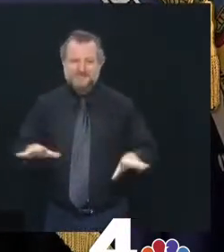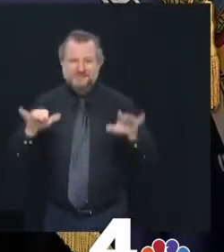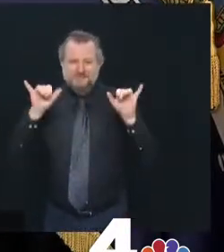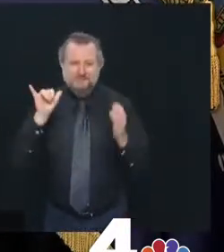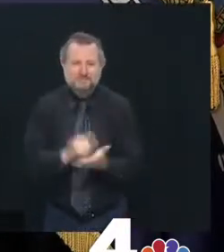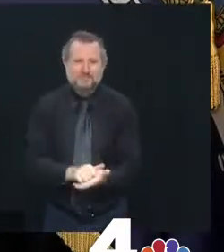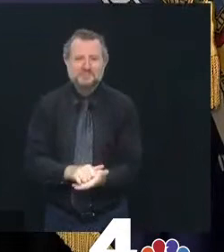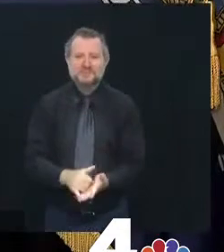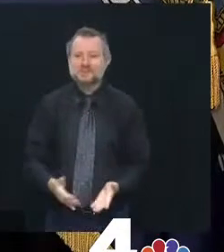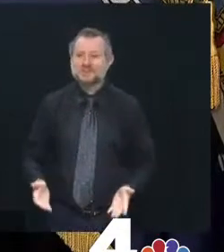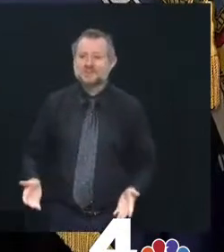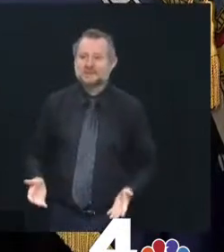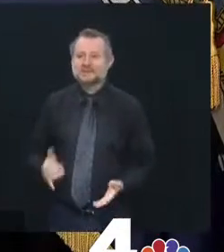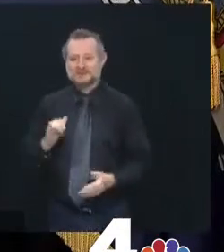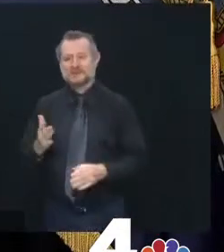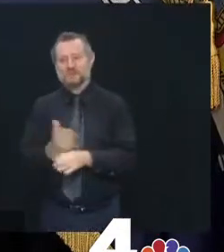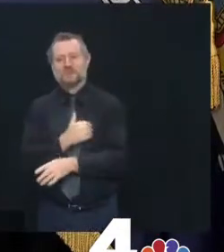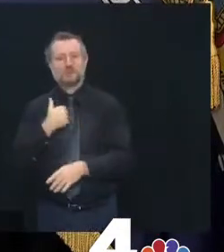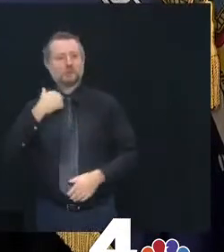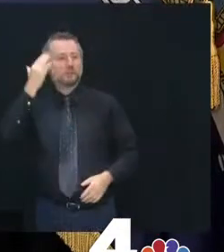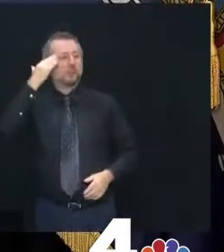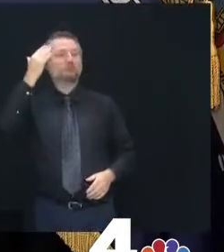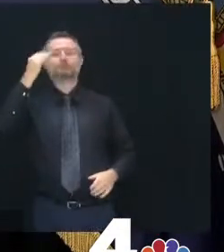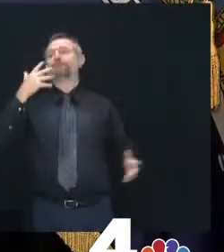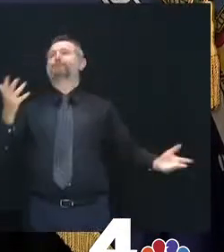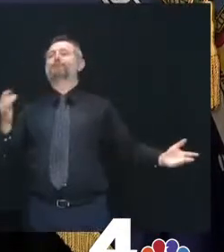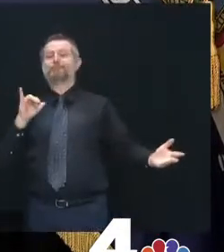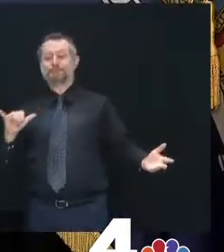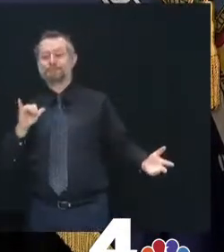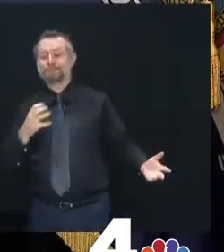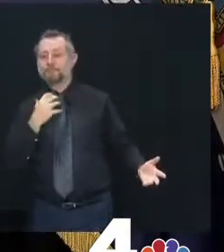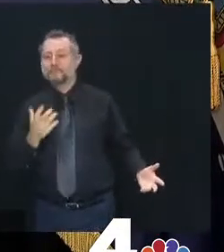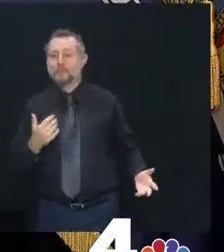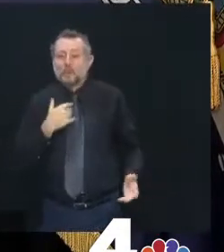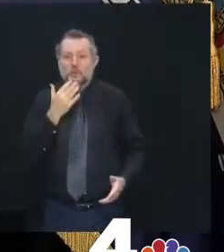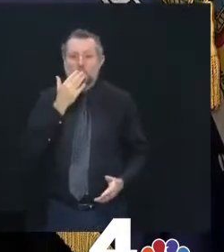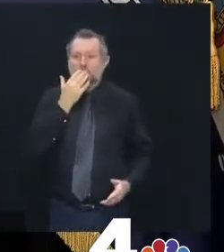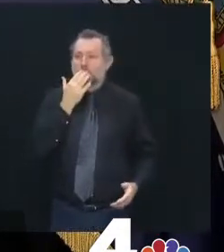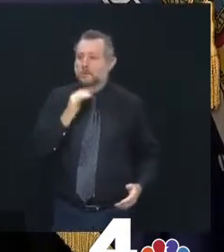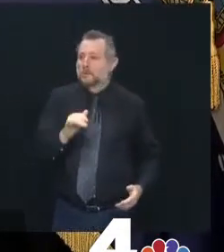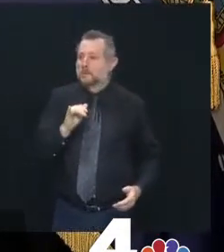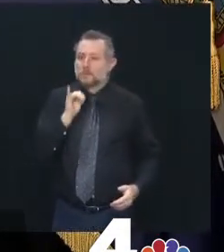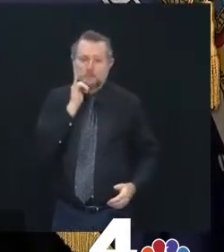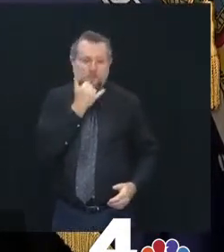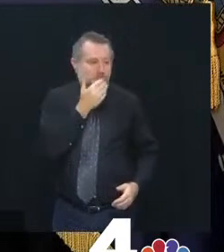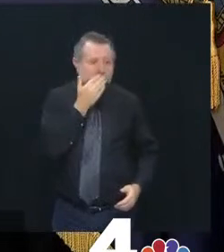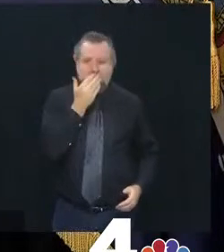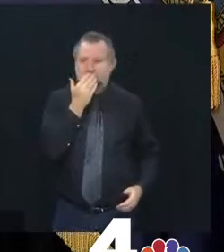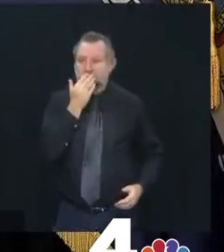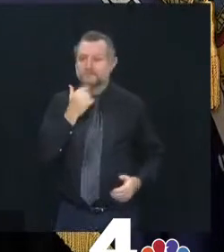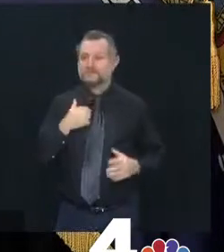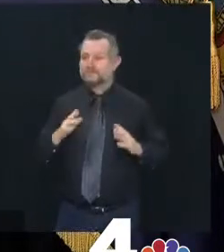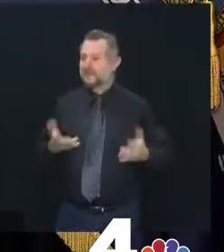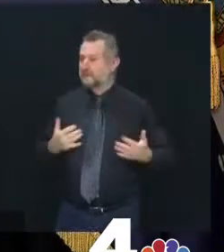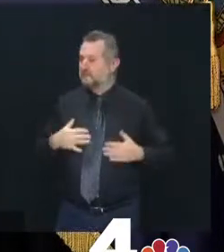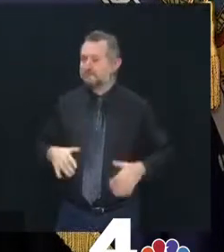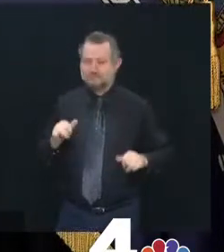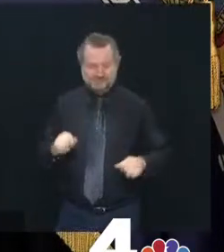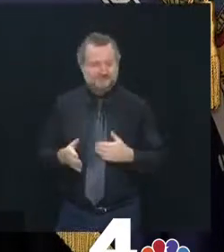That was before we knew better. Then, weeks later, we learned, no, asymptomatic can spread,